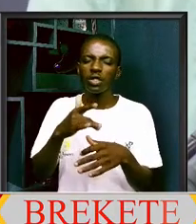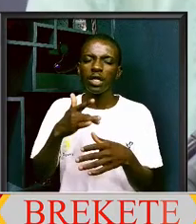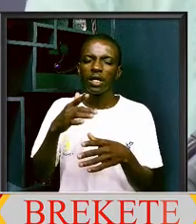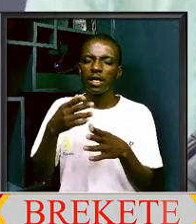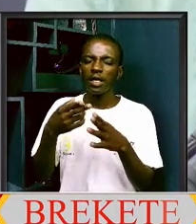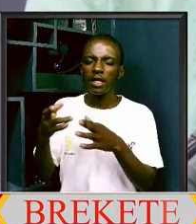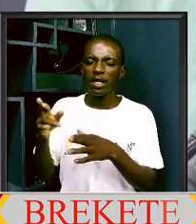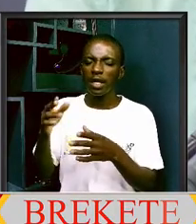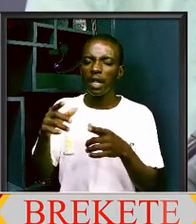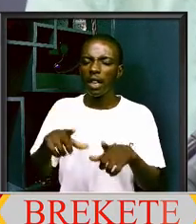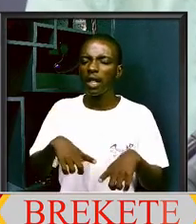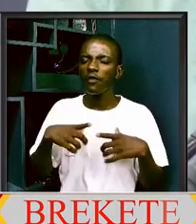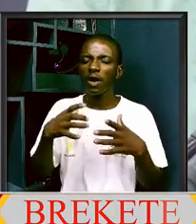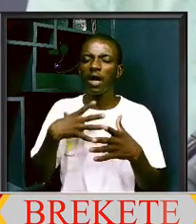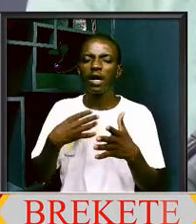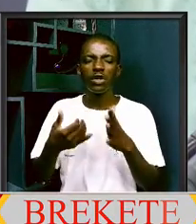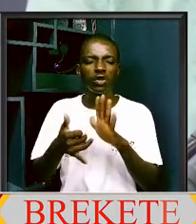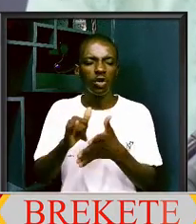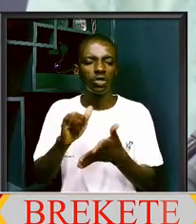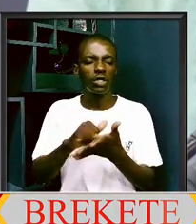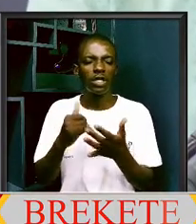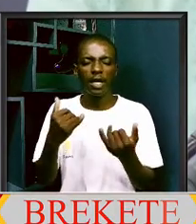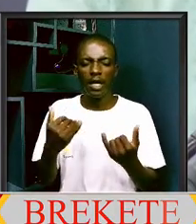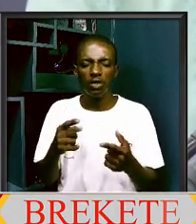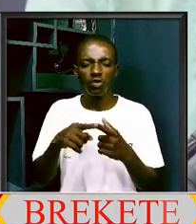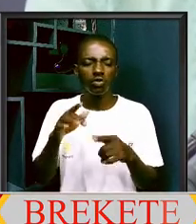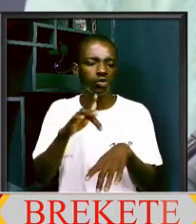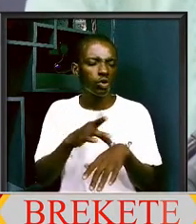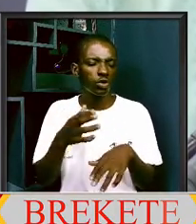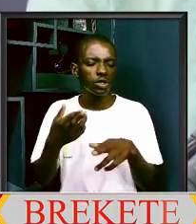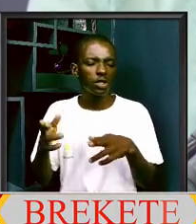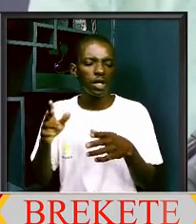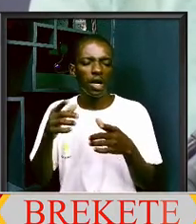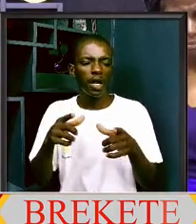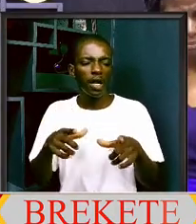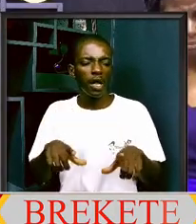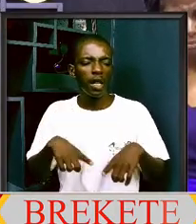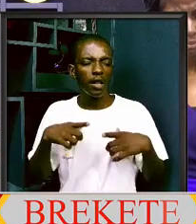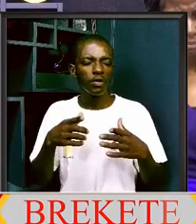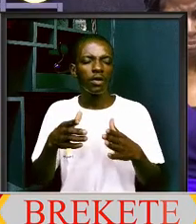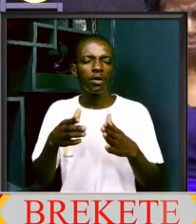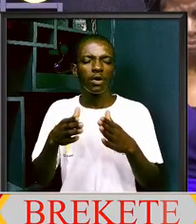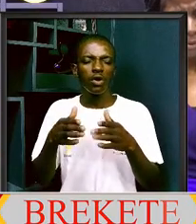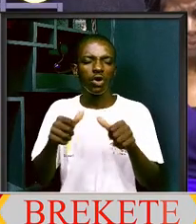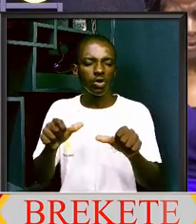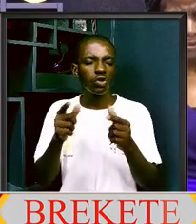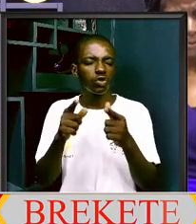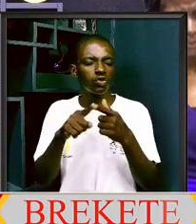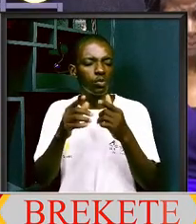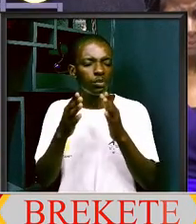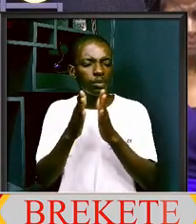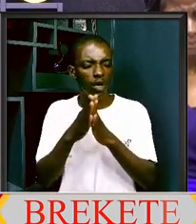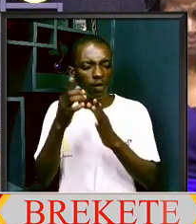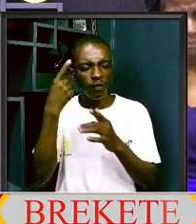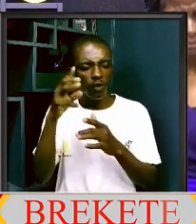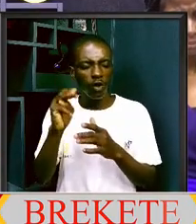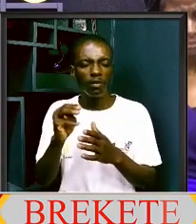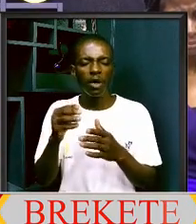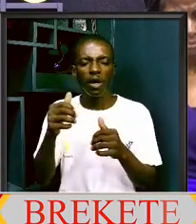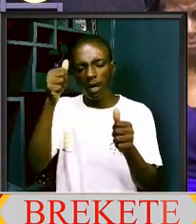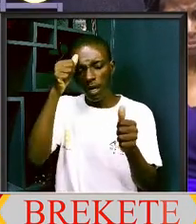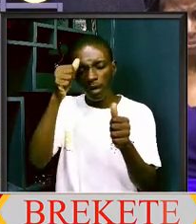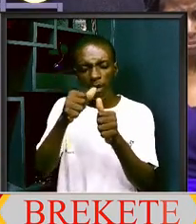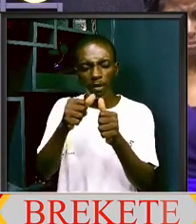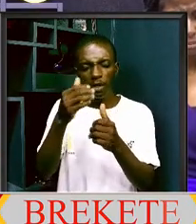lives and those that is yet to touch their life continue to pray for him amen I remember